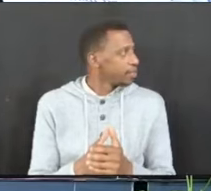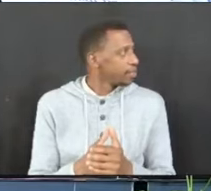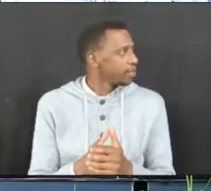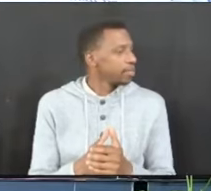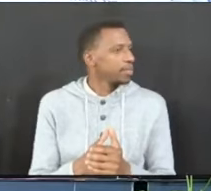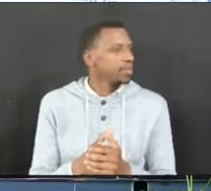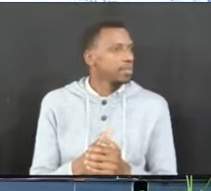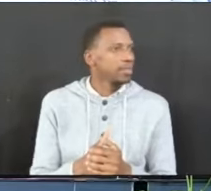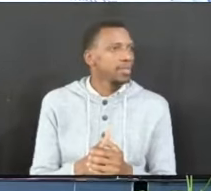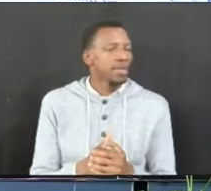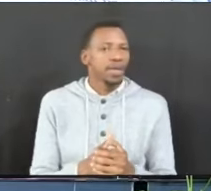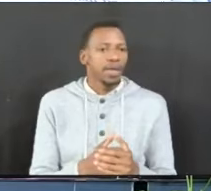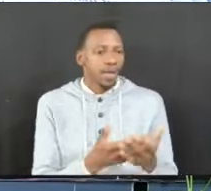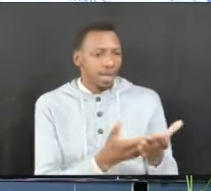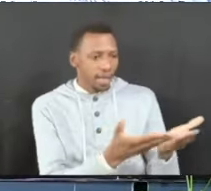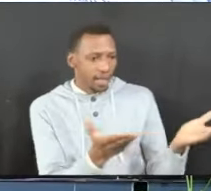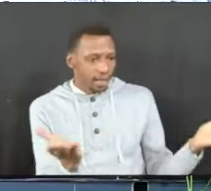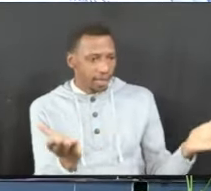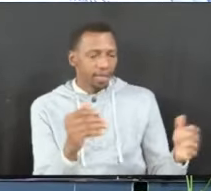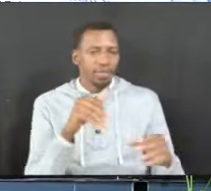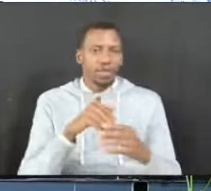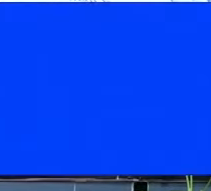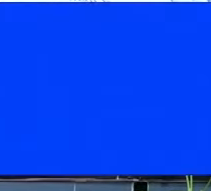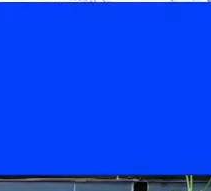white. Who are they?